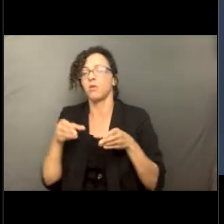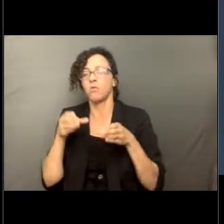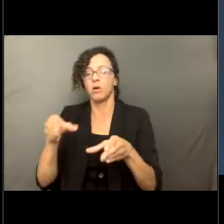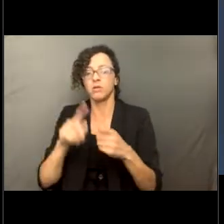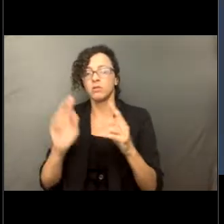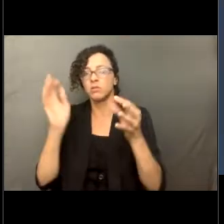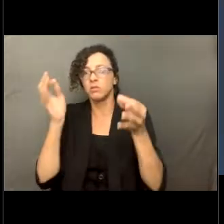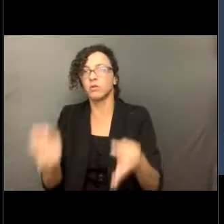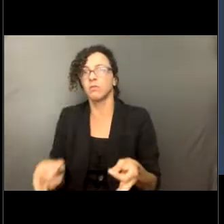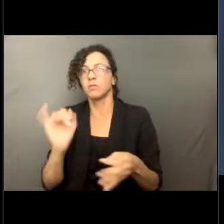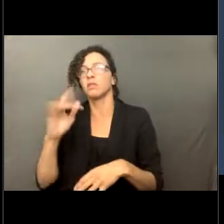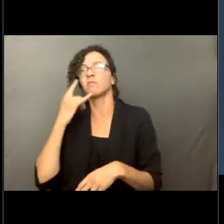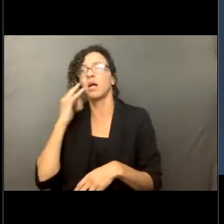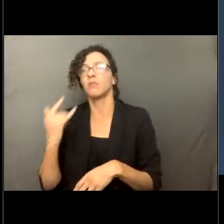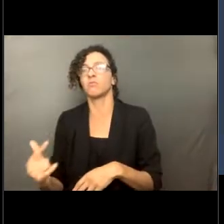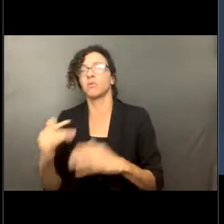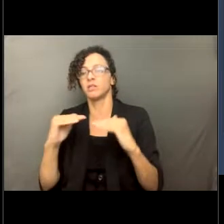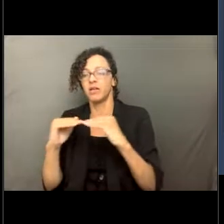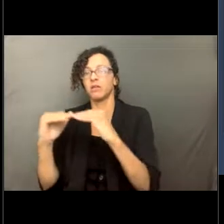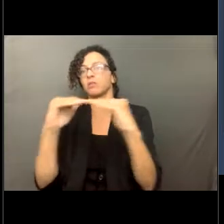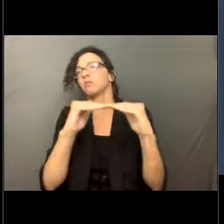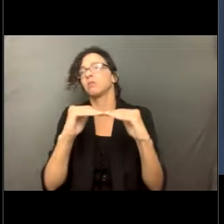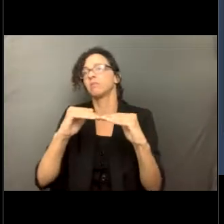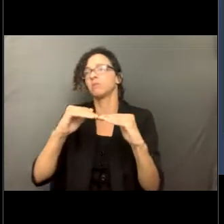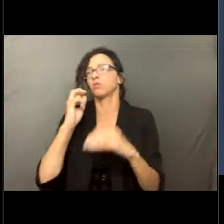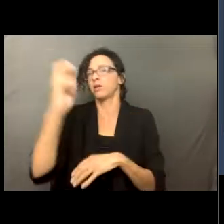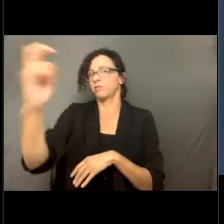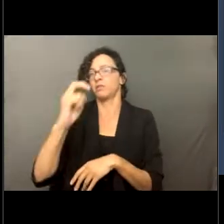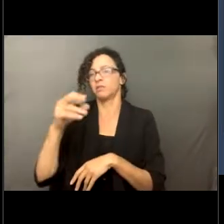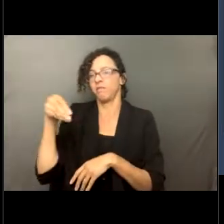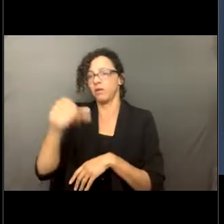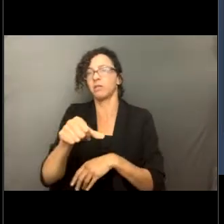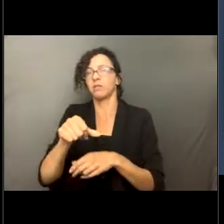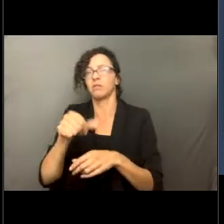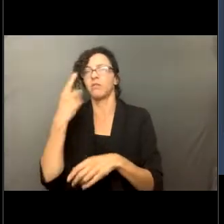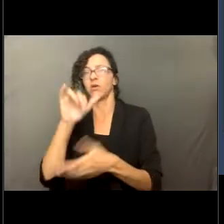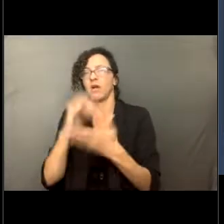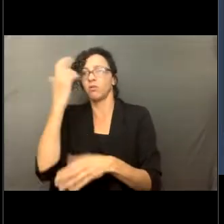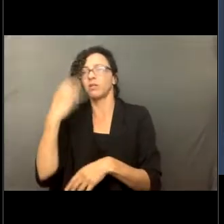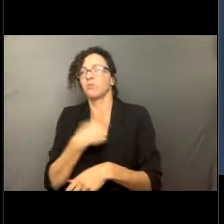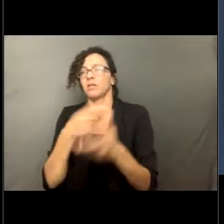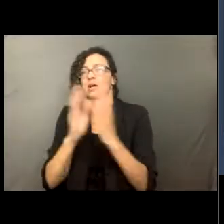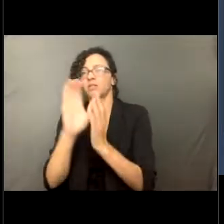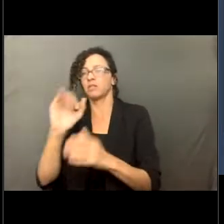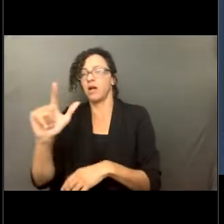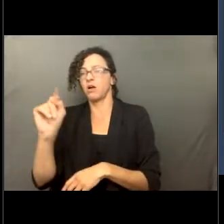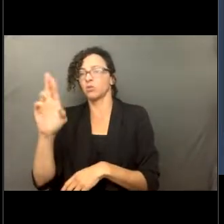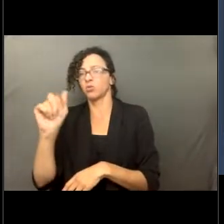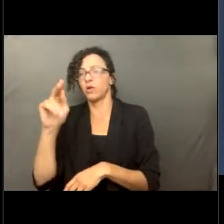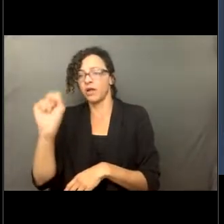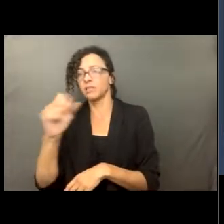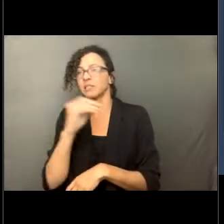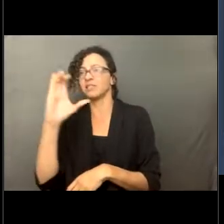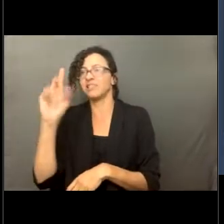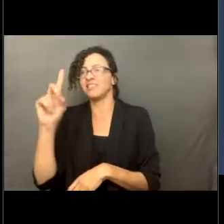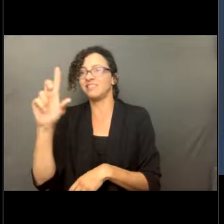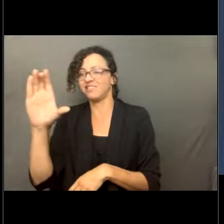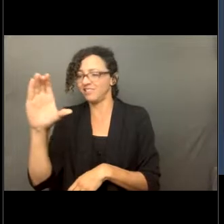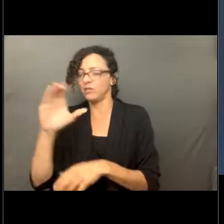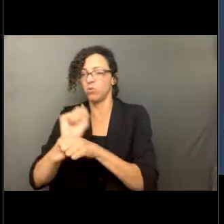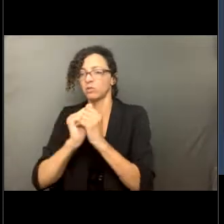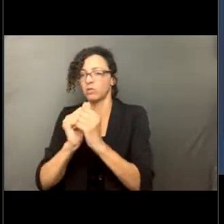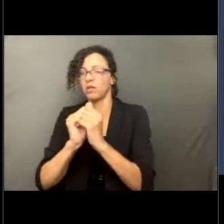equitably distributing its transportation funding. For these reasons, we ask that Caltrans and CDC work together to revert the equity index back to its original